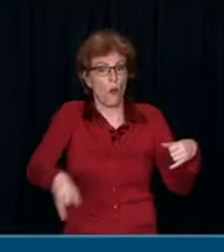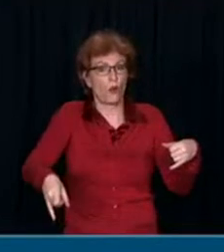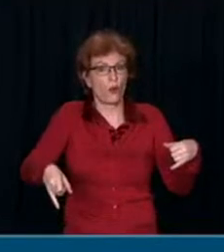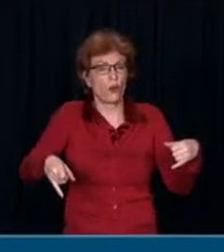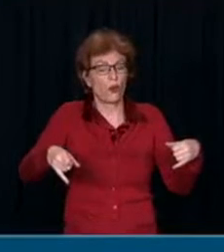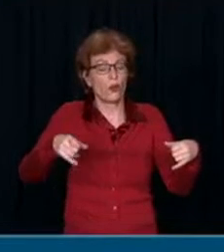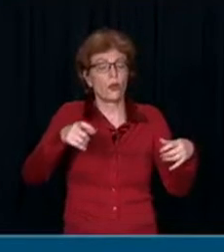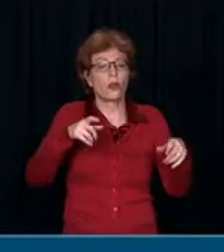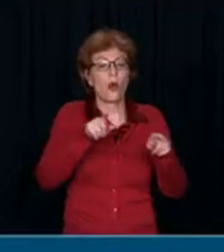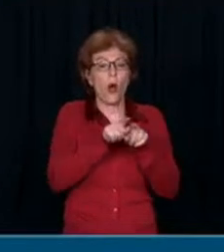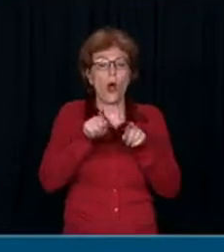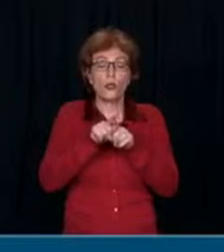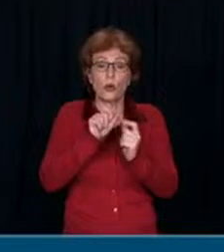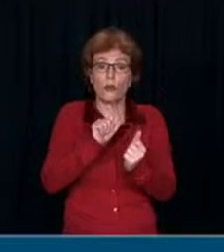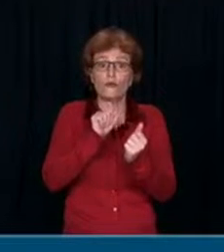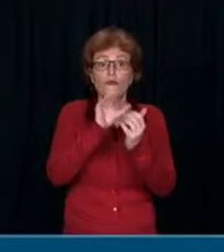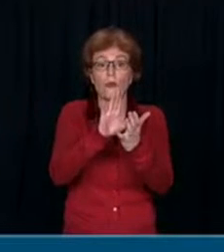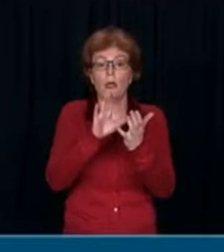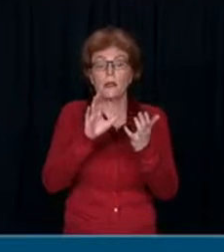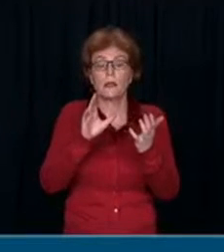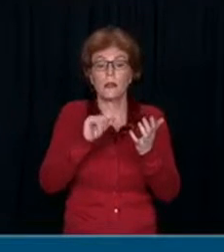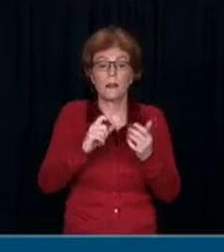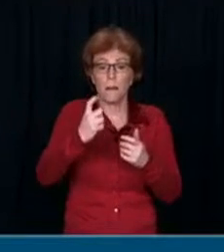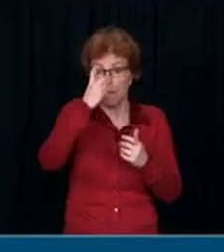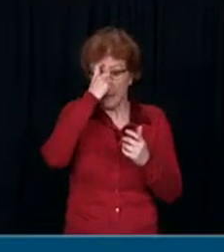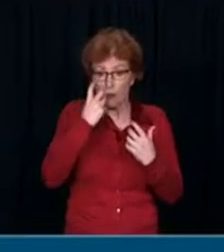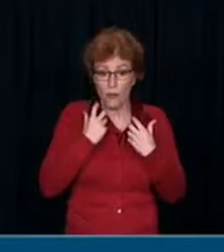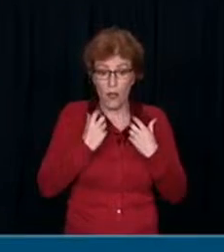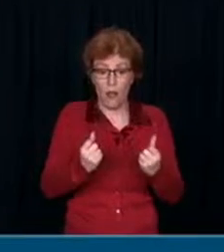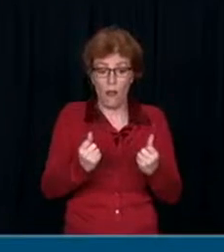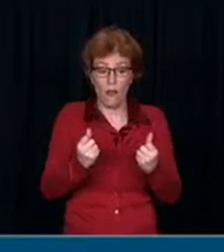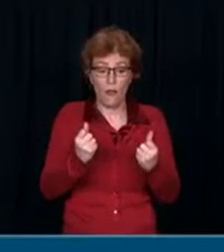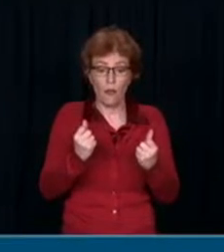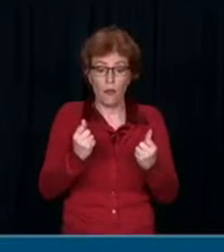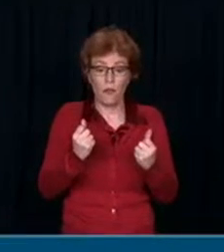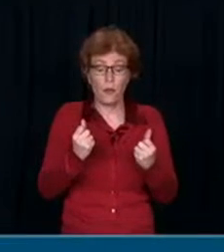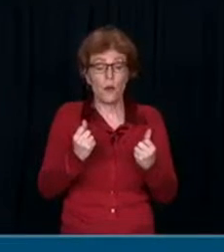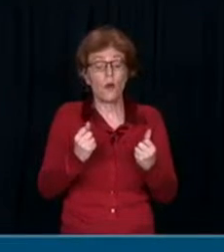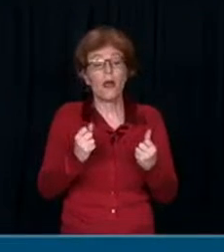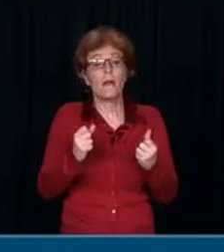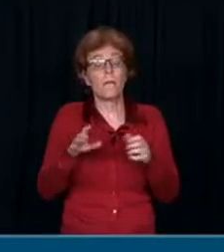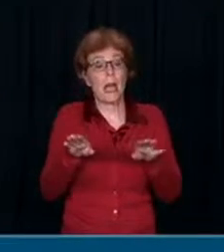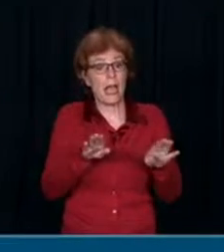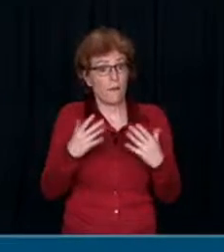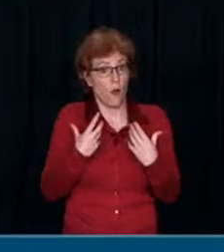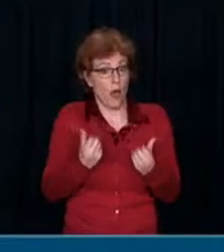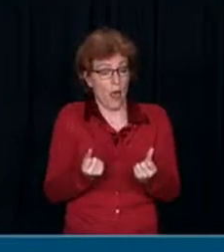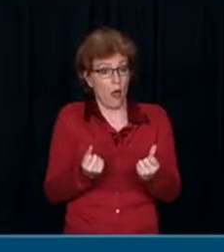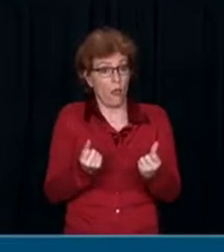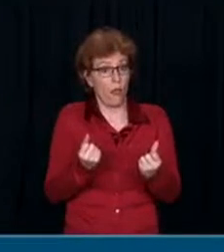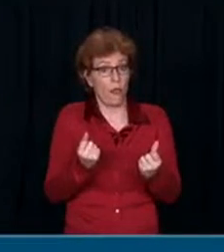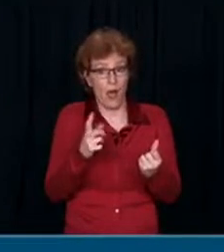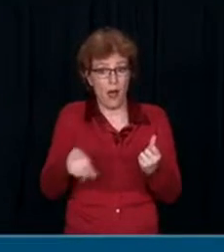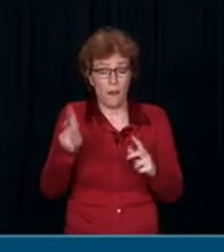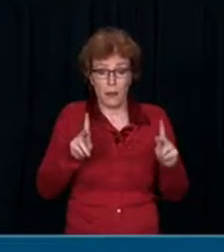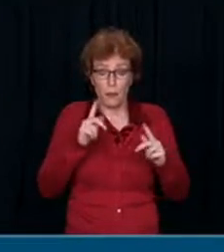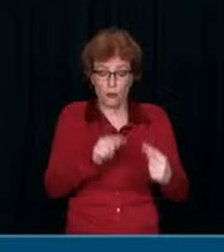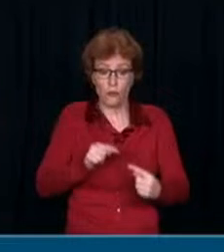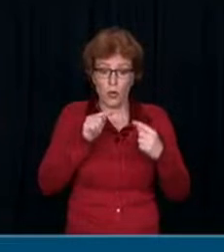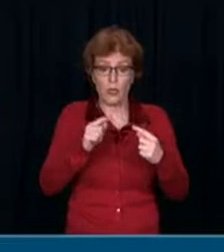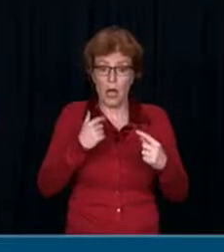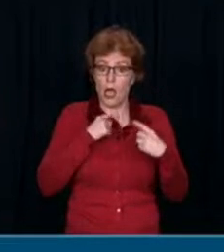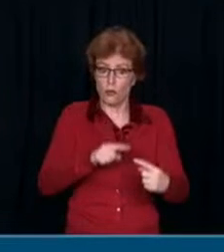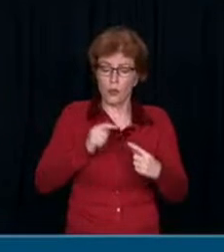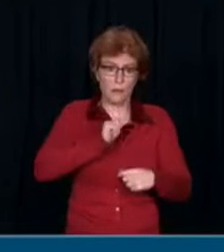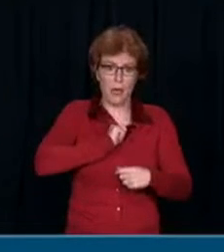also need to address the mental health, the behavioral health of those that are struggling. I